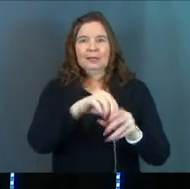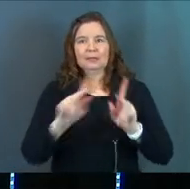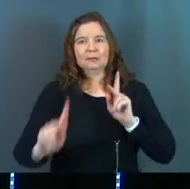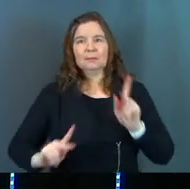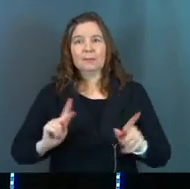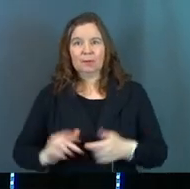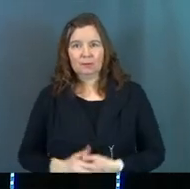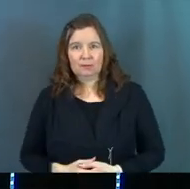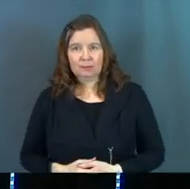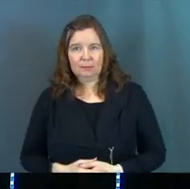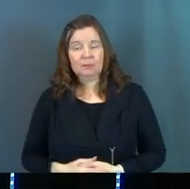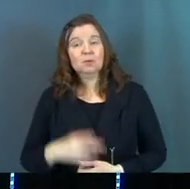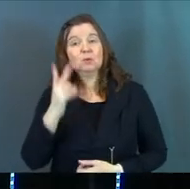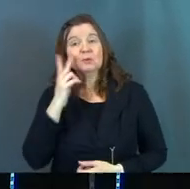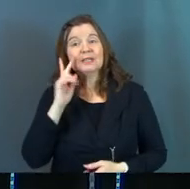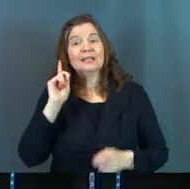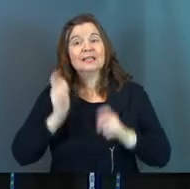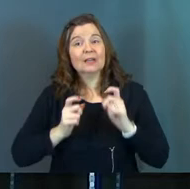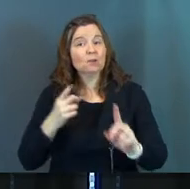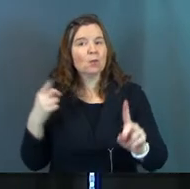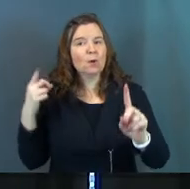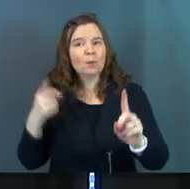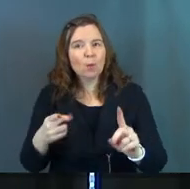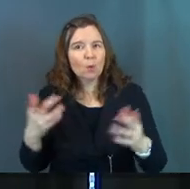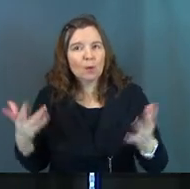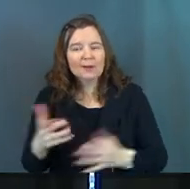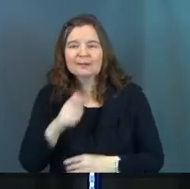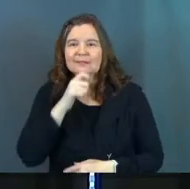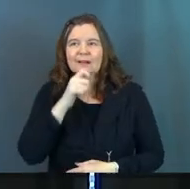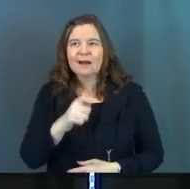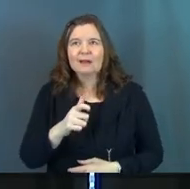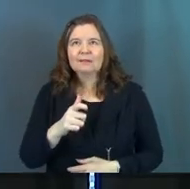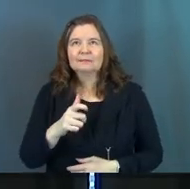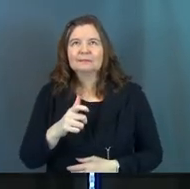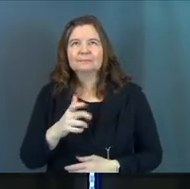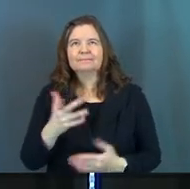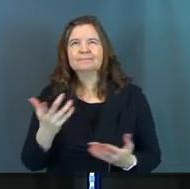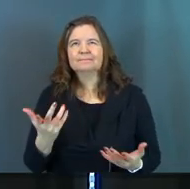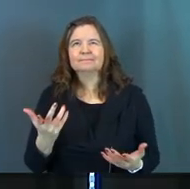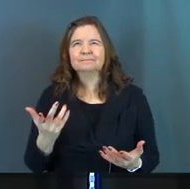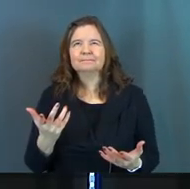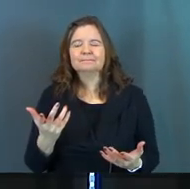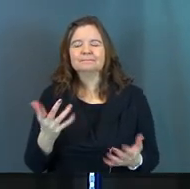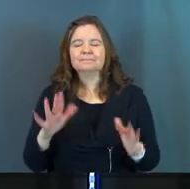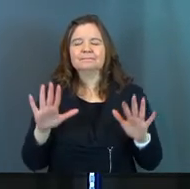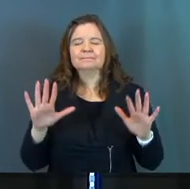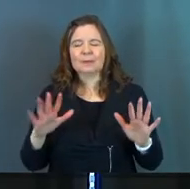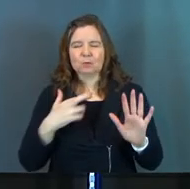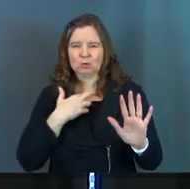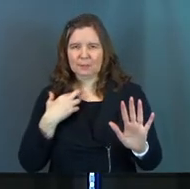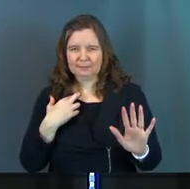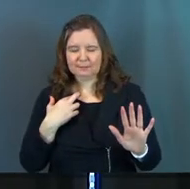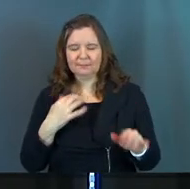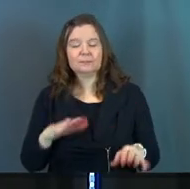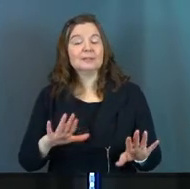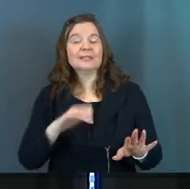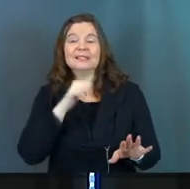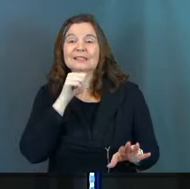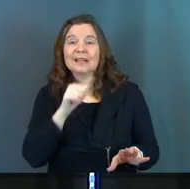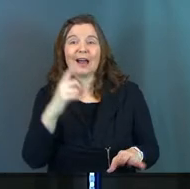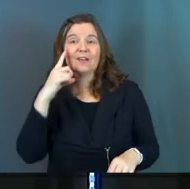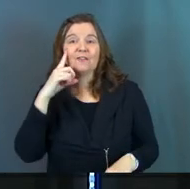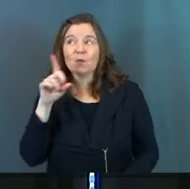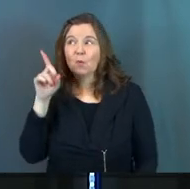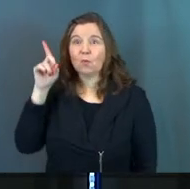people. See, giving, the point of giving is not, I'm going to take a risk on this, it's not